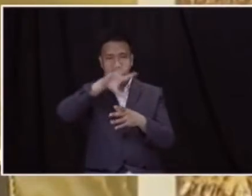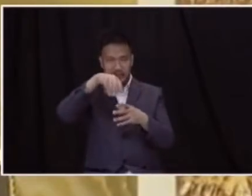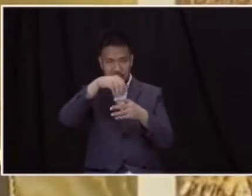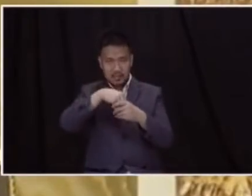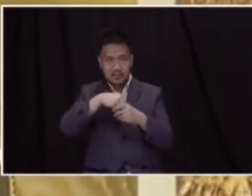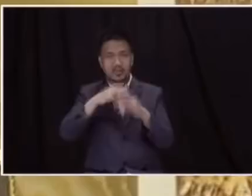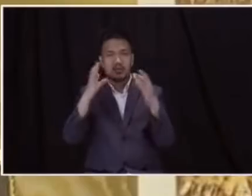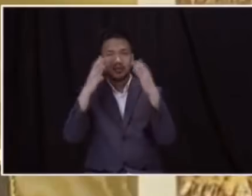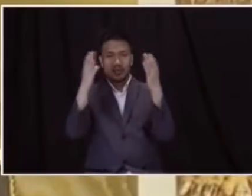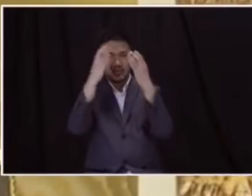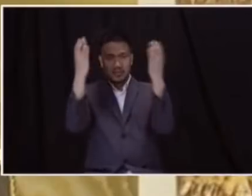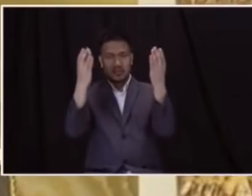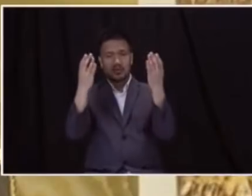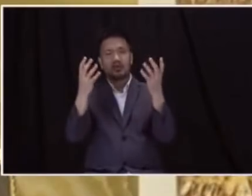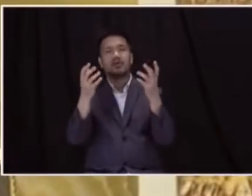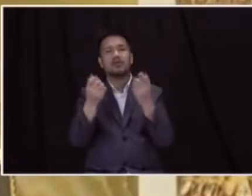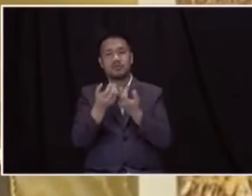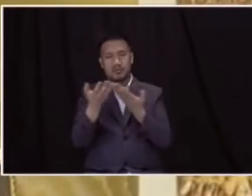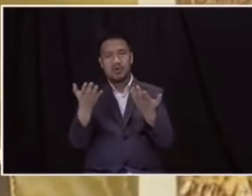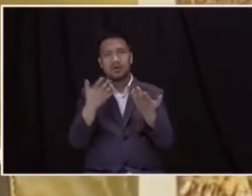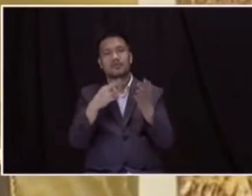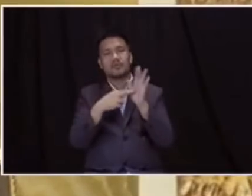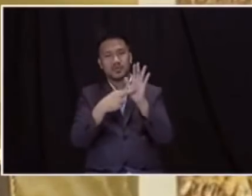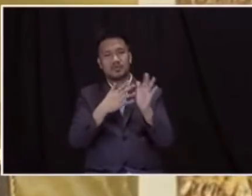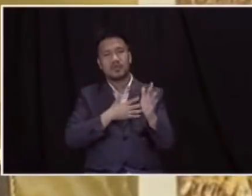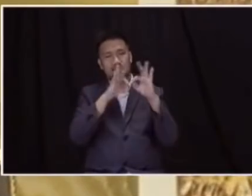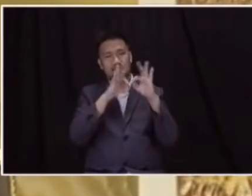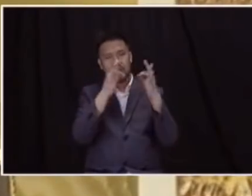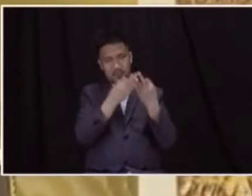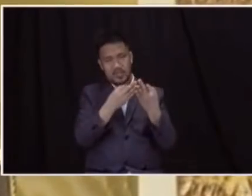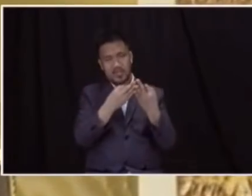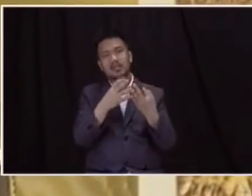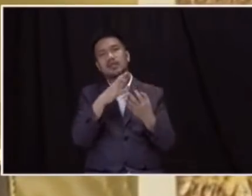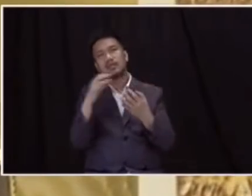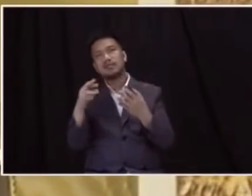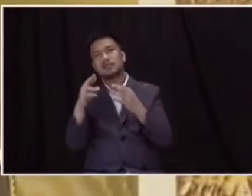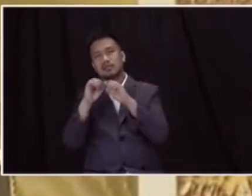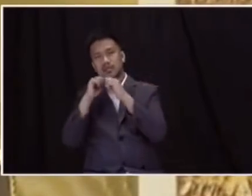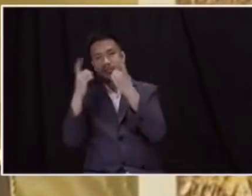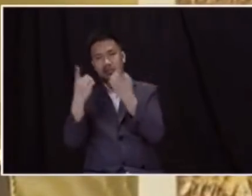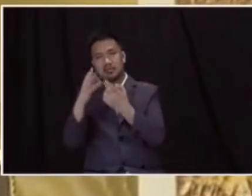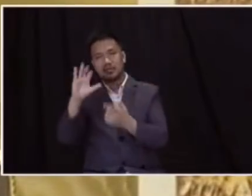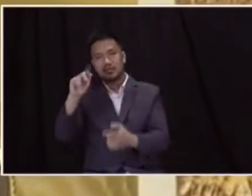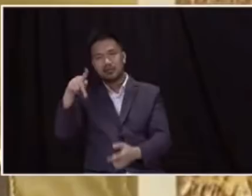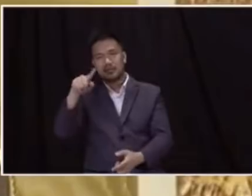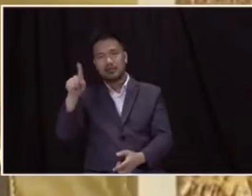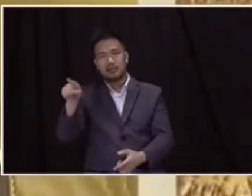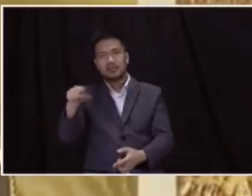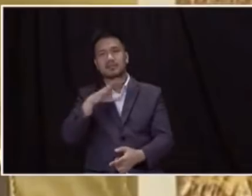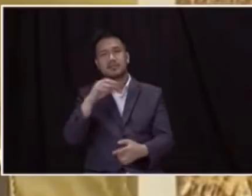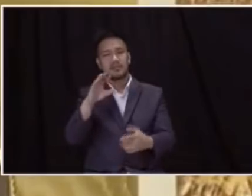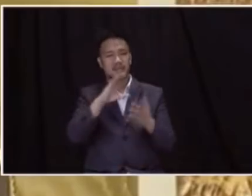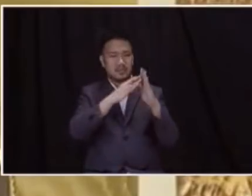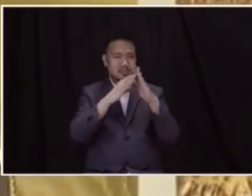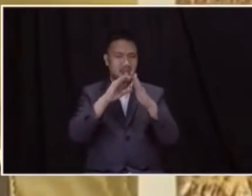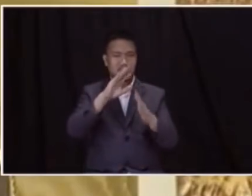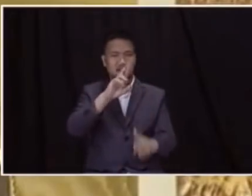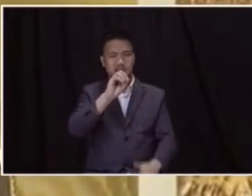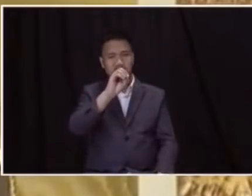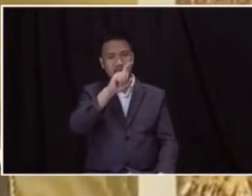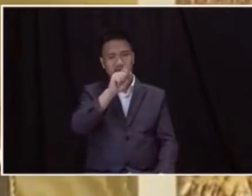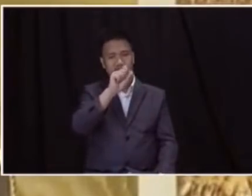to represent my family, the Archdiocese of Capiz, the city of Rojas, and